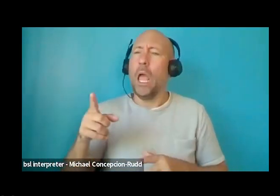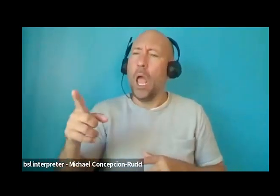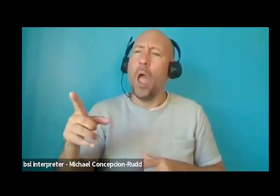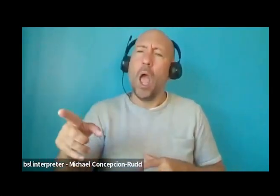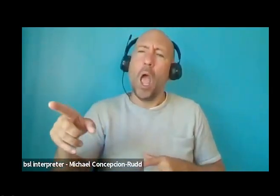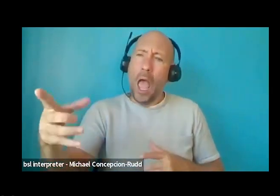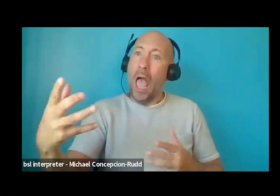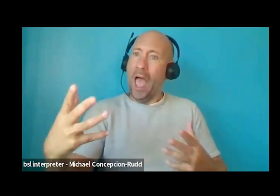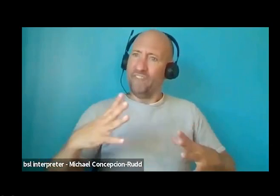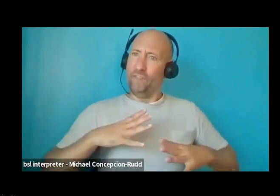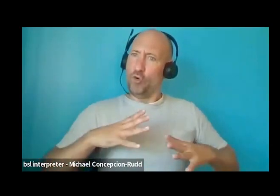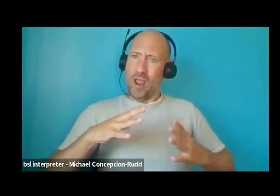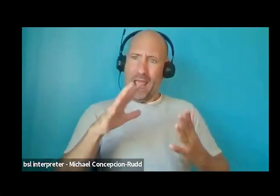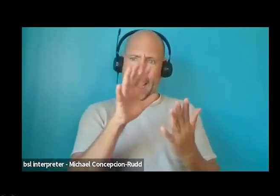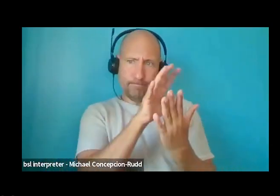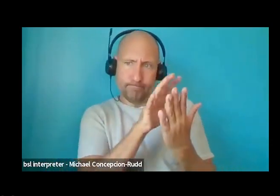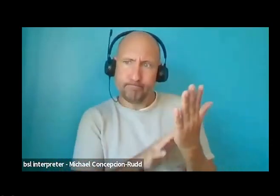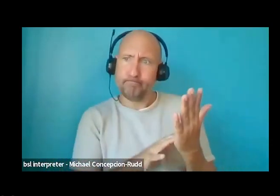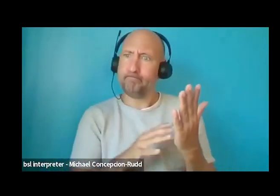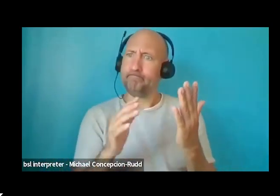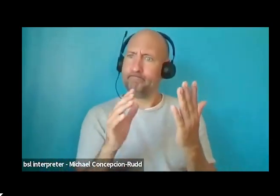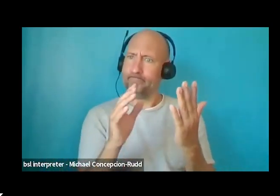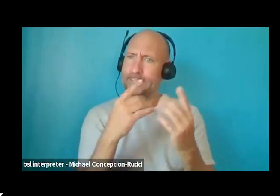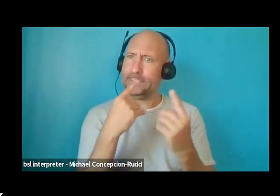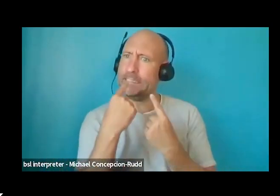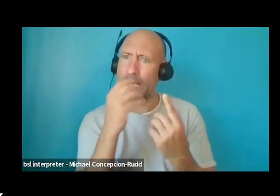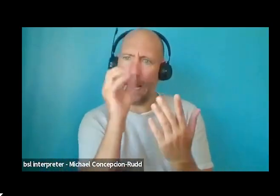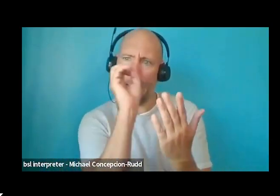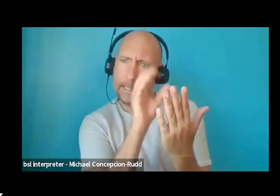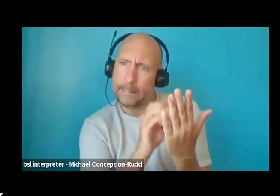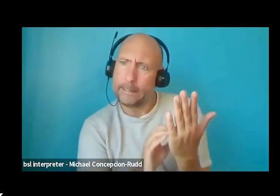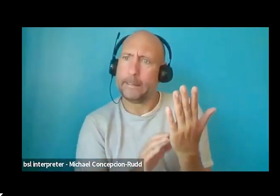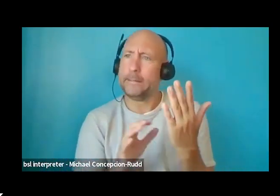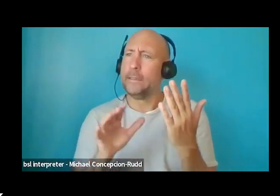to have already done the matchmaking process. So if you're an